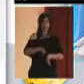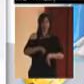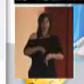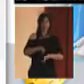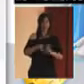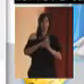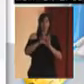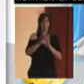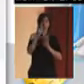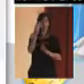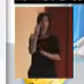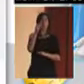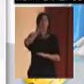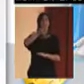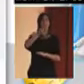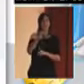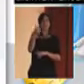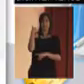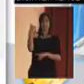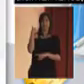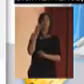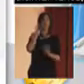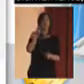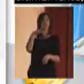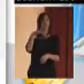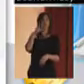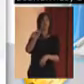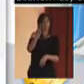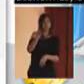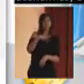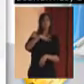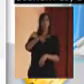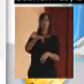normal school. The QR code, which is quite recent, is